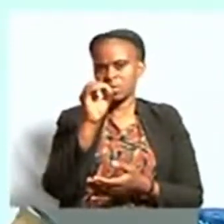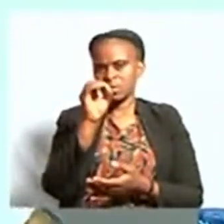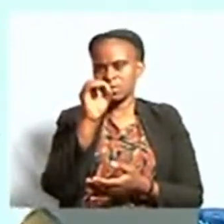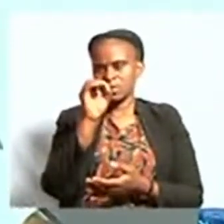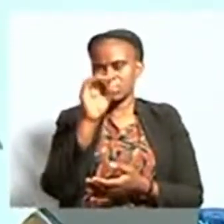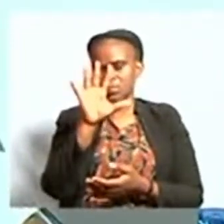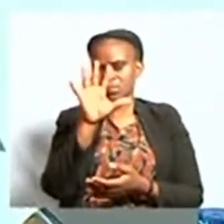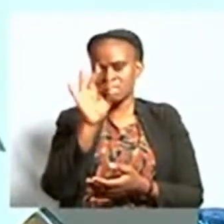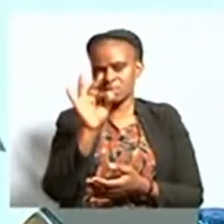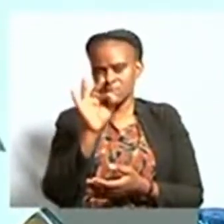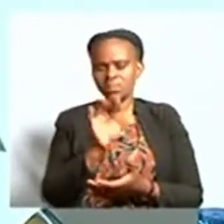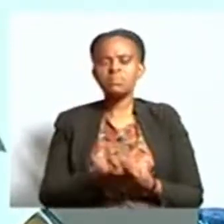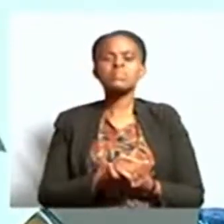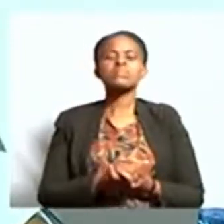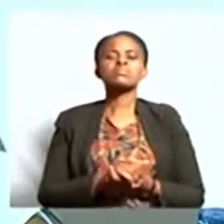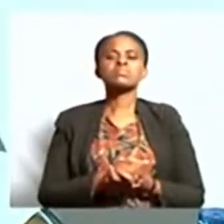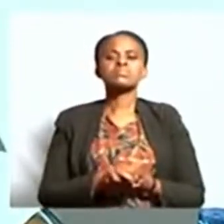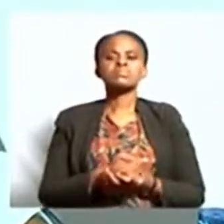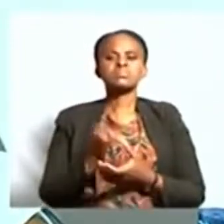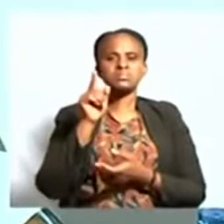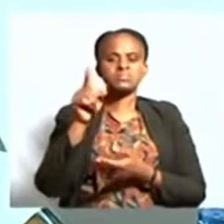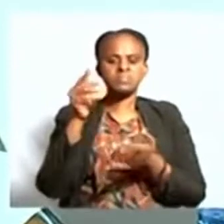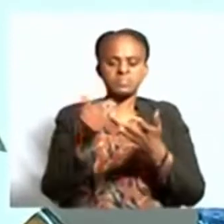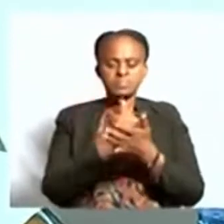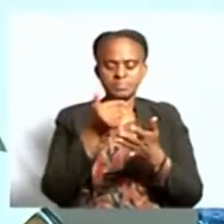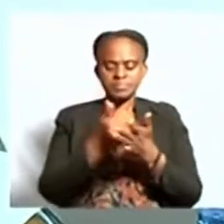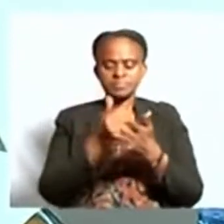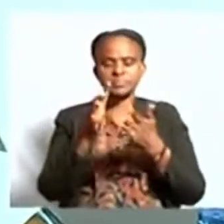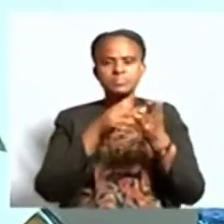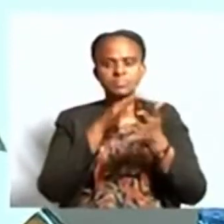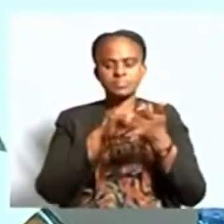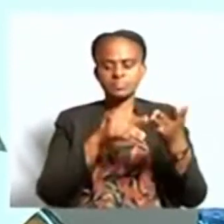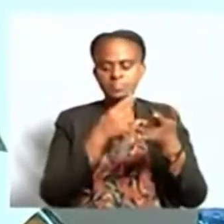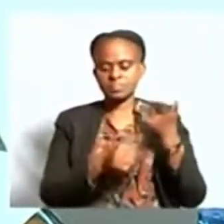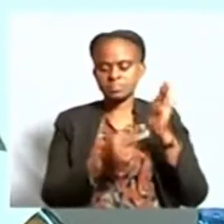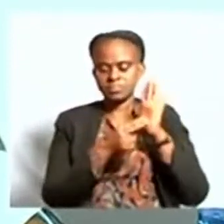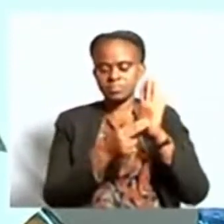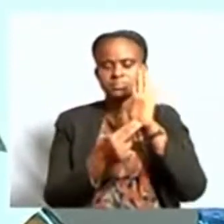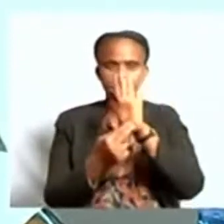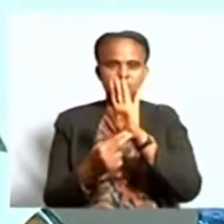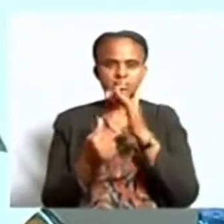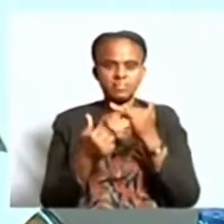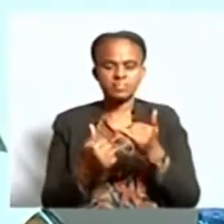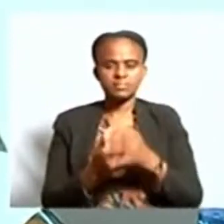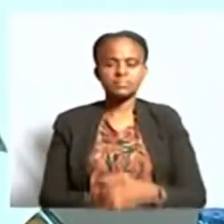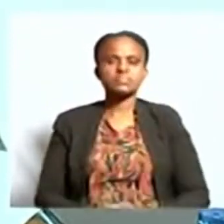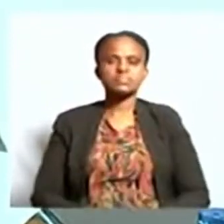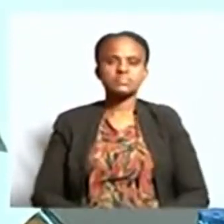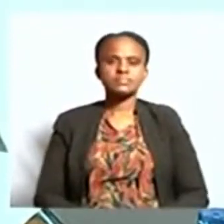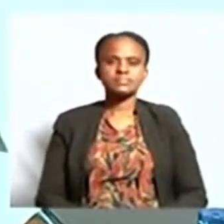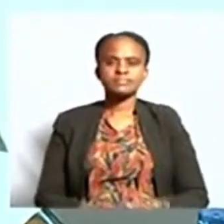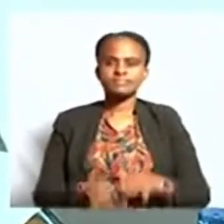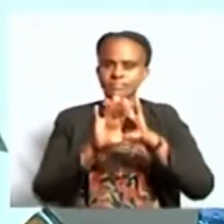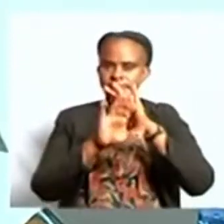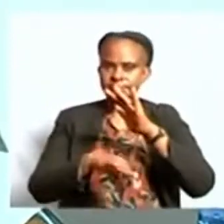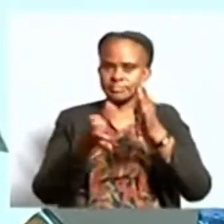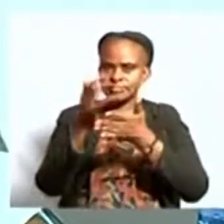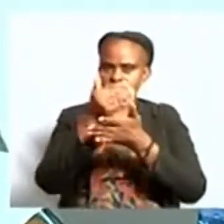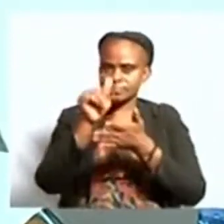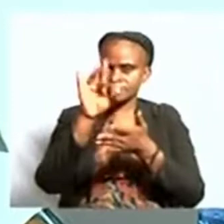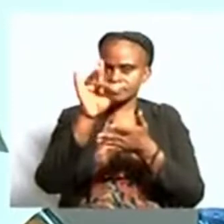72,317,059, their new table is showing their under collection was